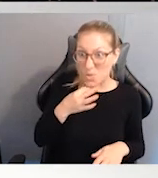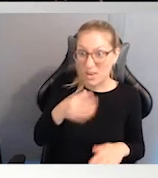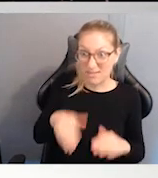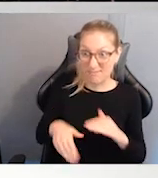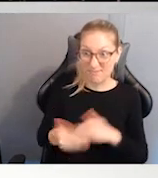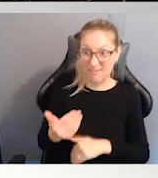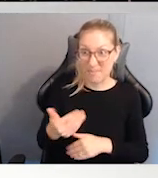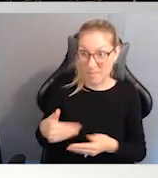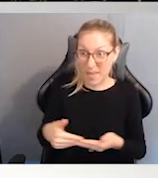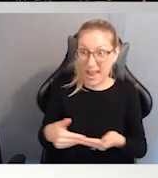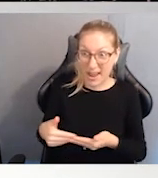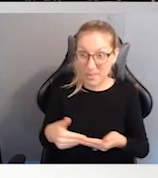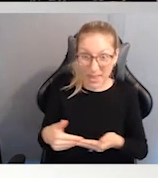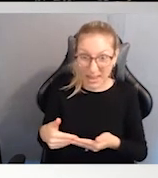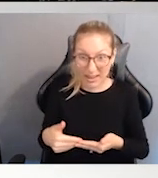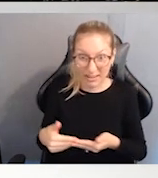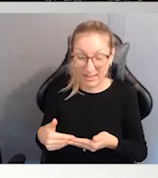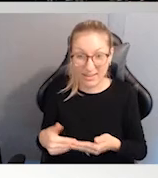floor.